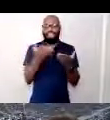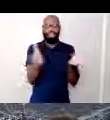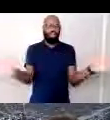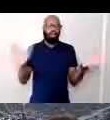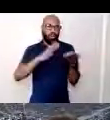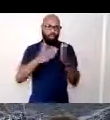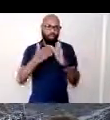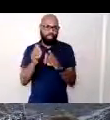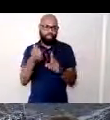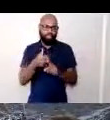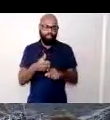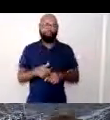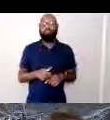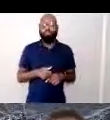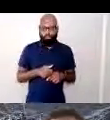a specific